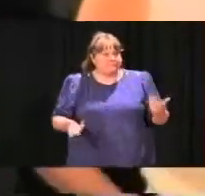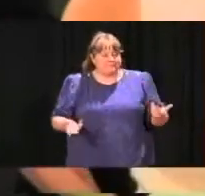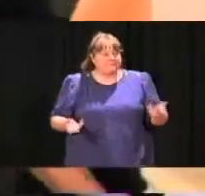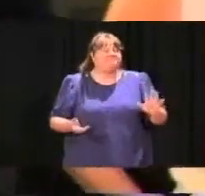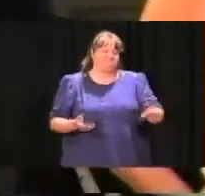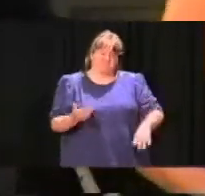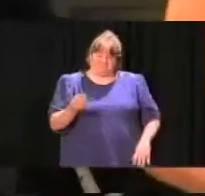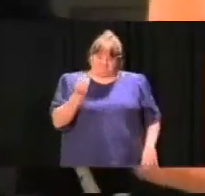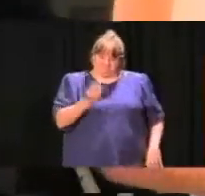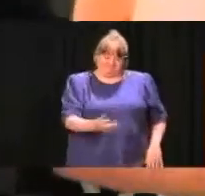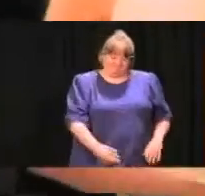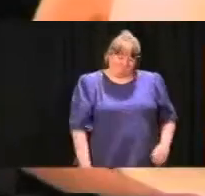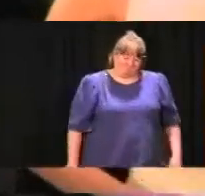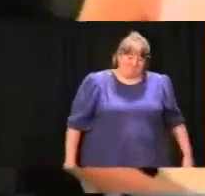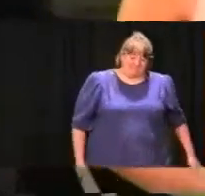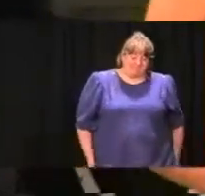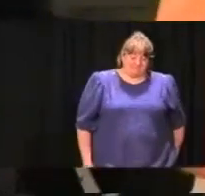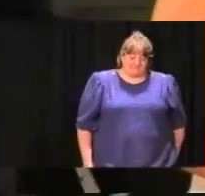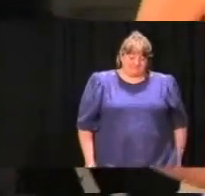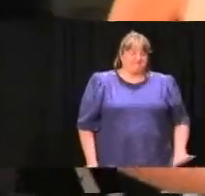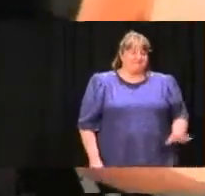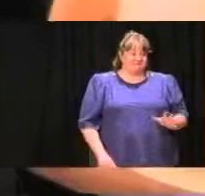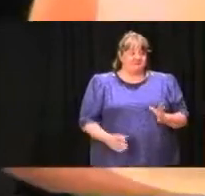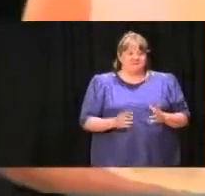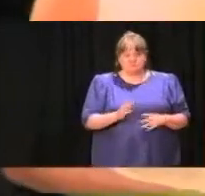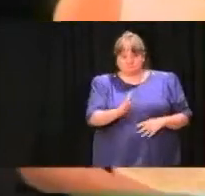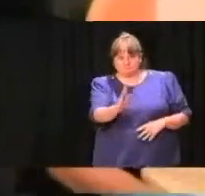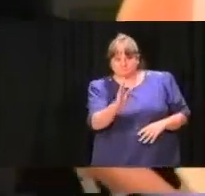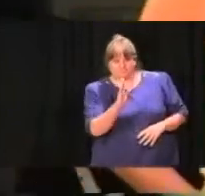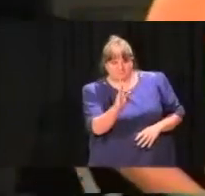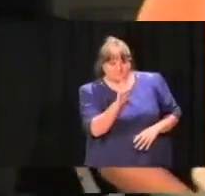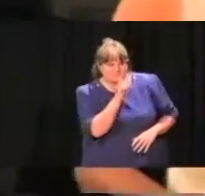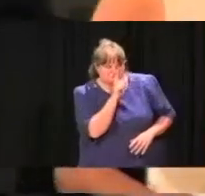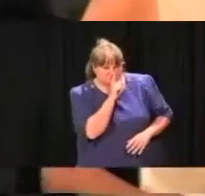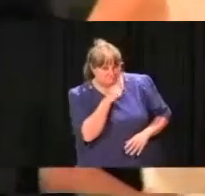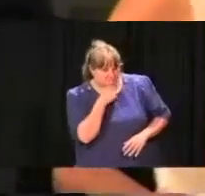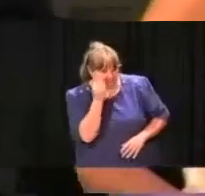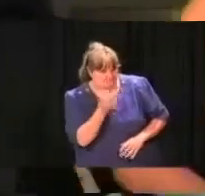Because you know what? Tell you something else just between you and me and the door.